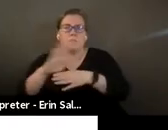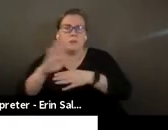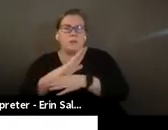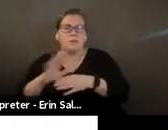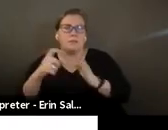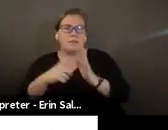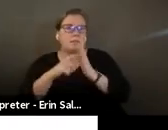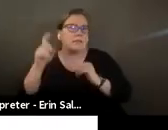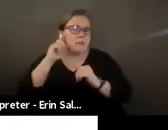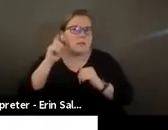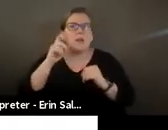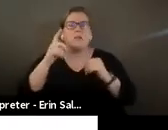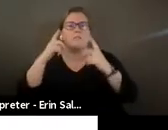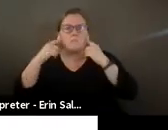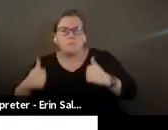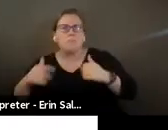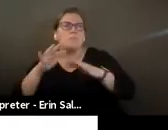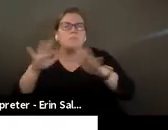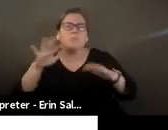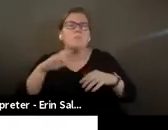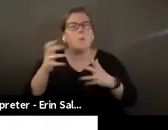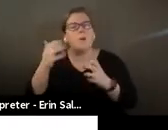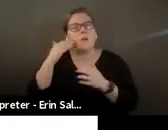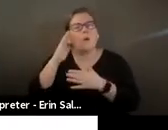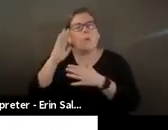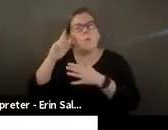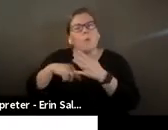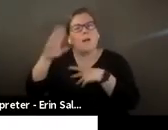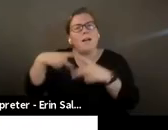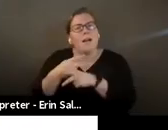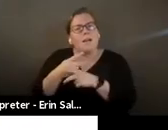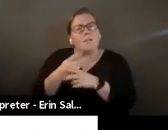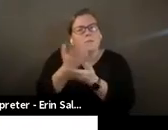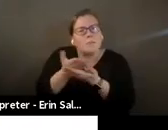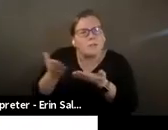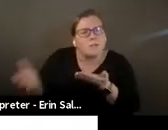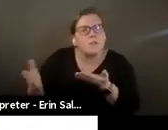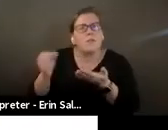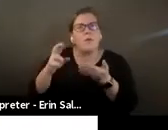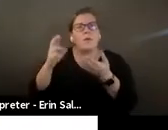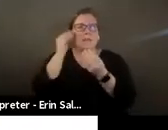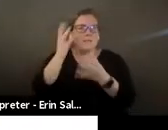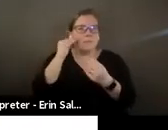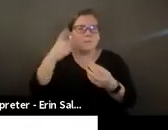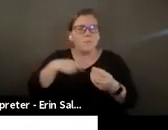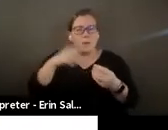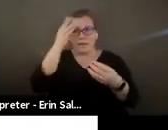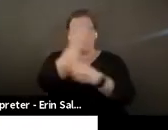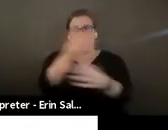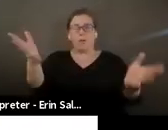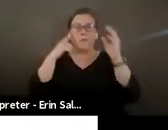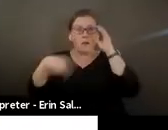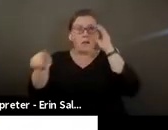of resources, what kind of information can we be helping to share that